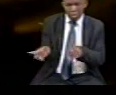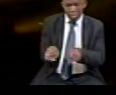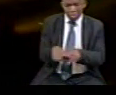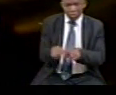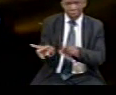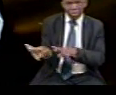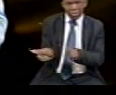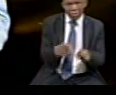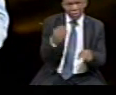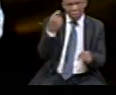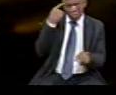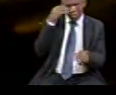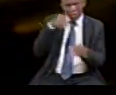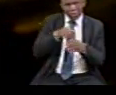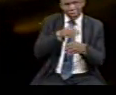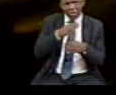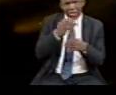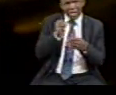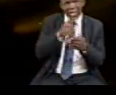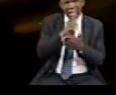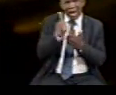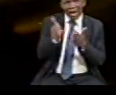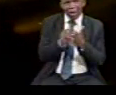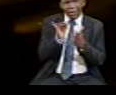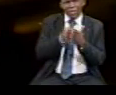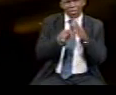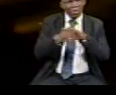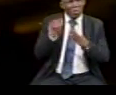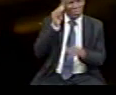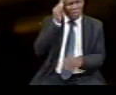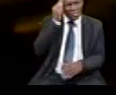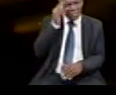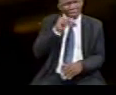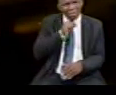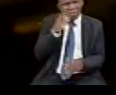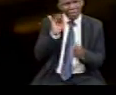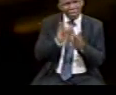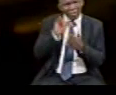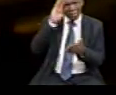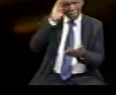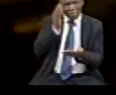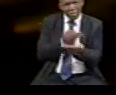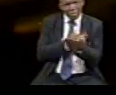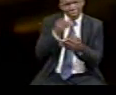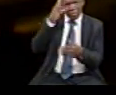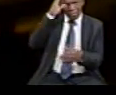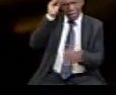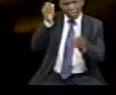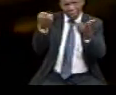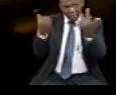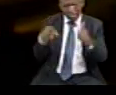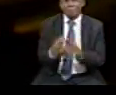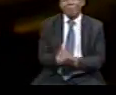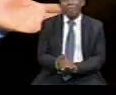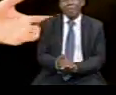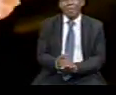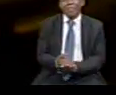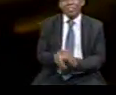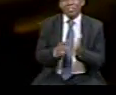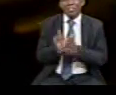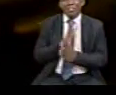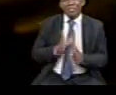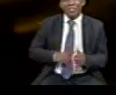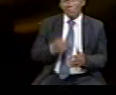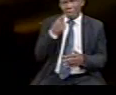ye think not the Son of Man cometh. Jesus Christ said, be ready. Jesus Christ said, watch. You see, we